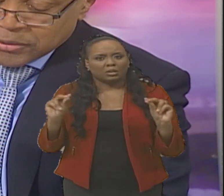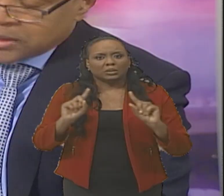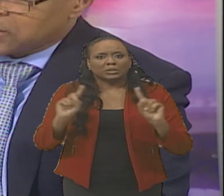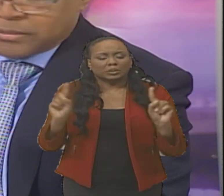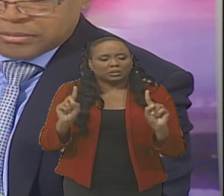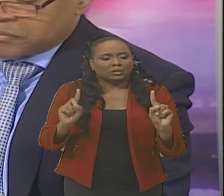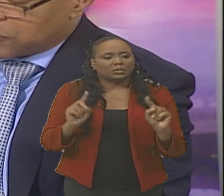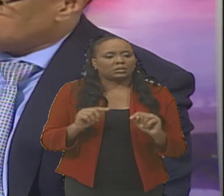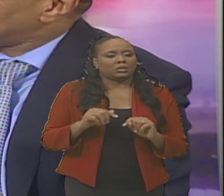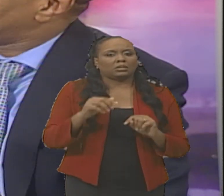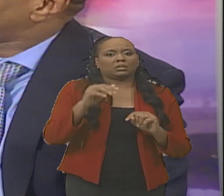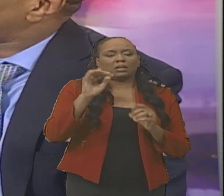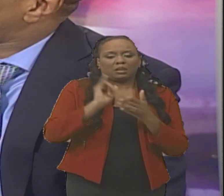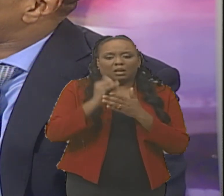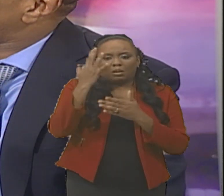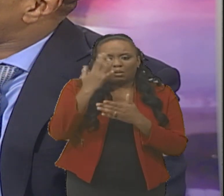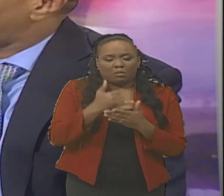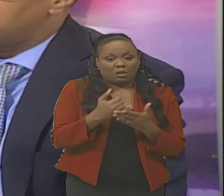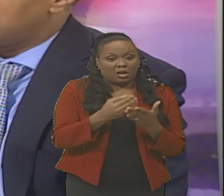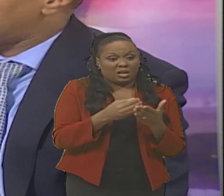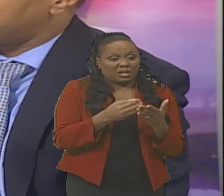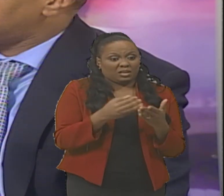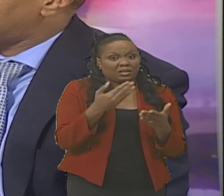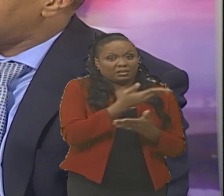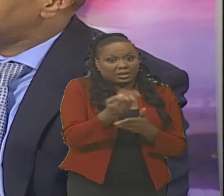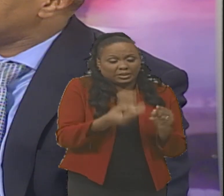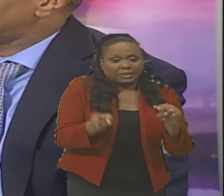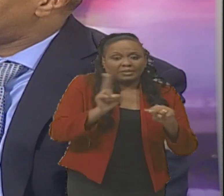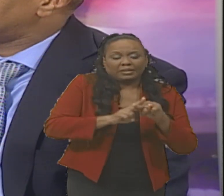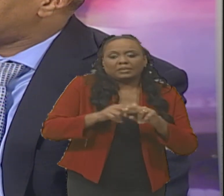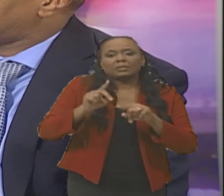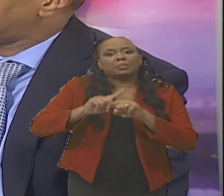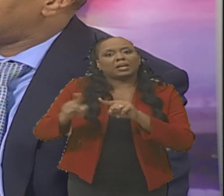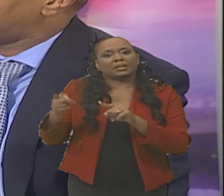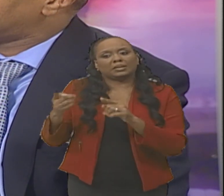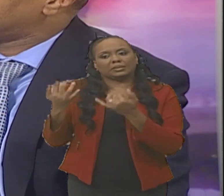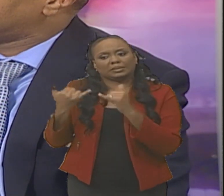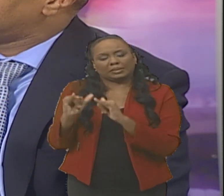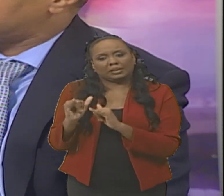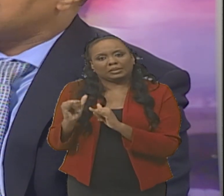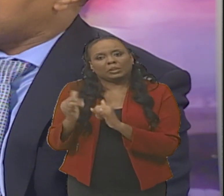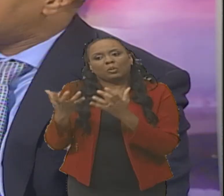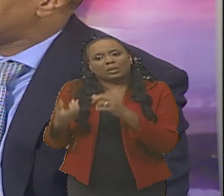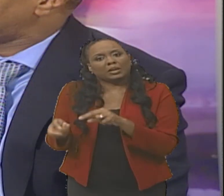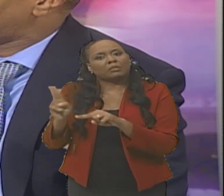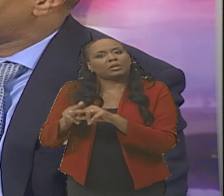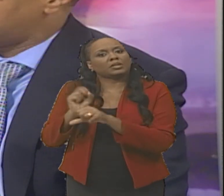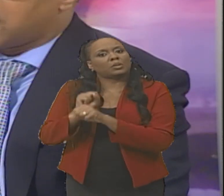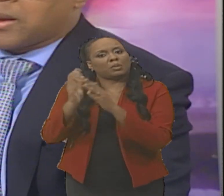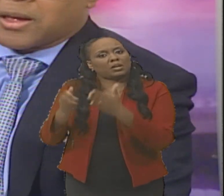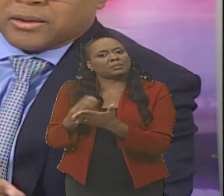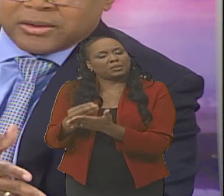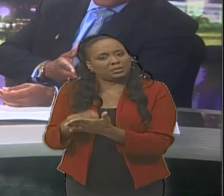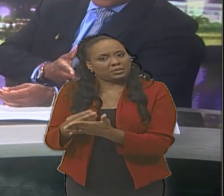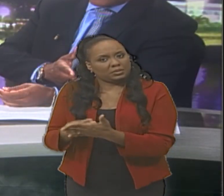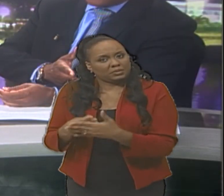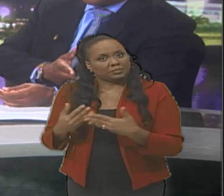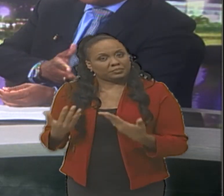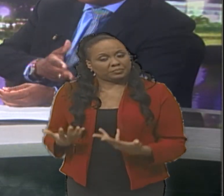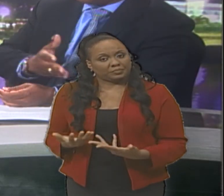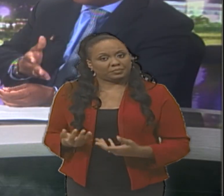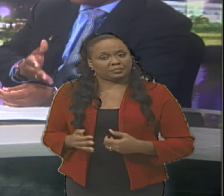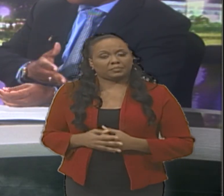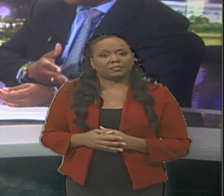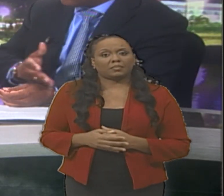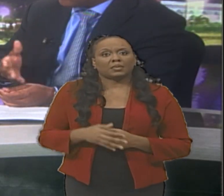pensions increase, for wage increases, and we had absolutely no pushback from the IMF. because they understand that a